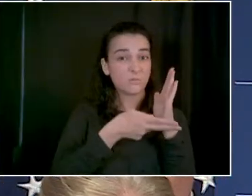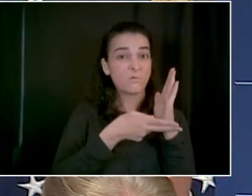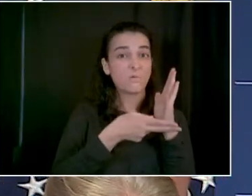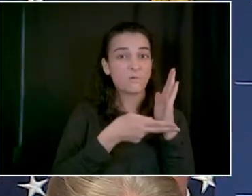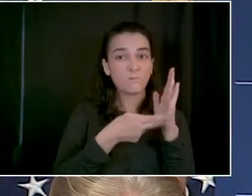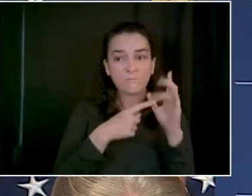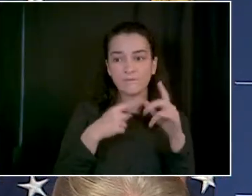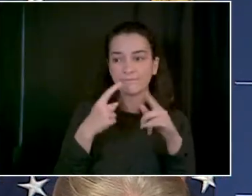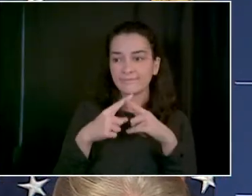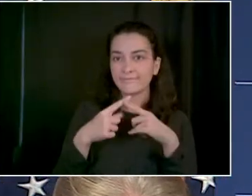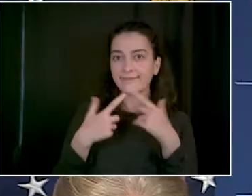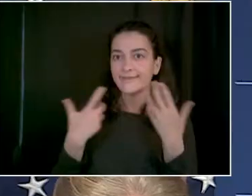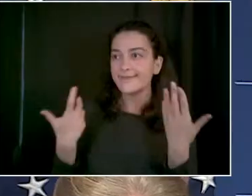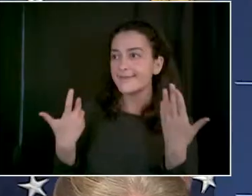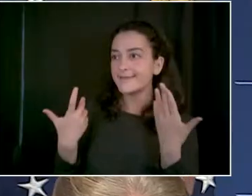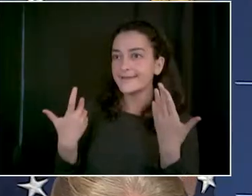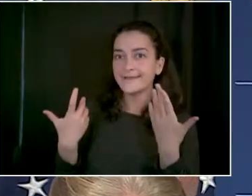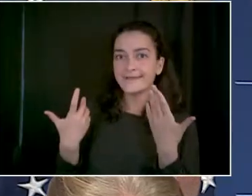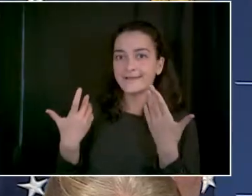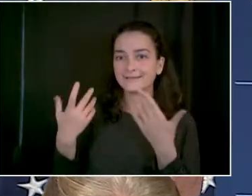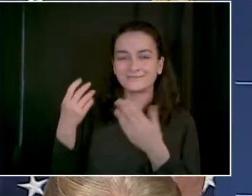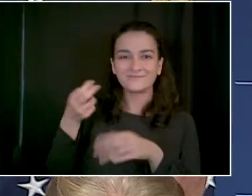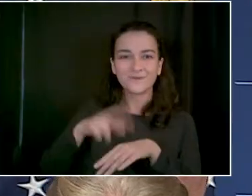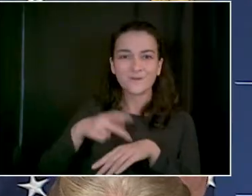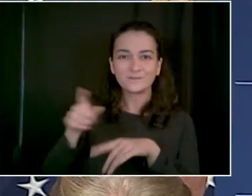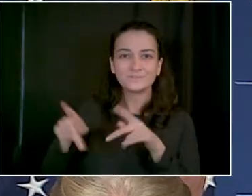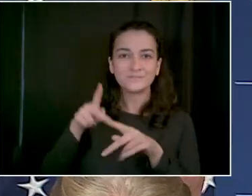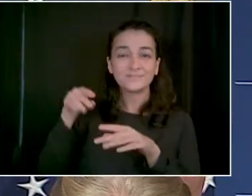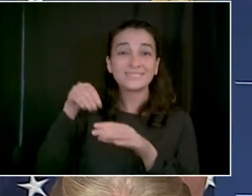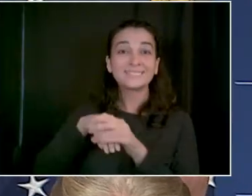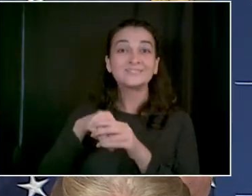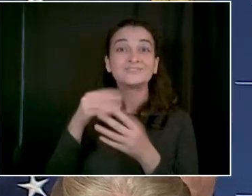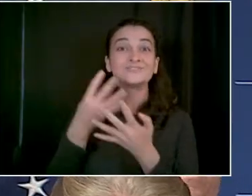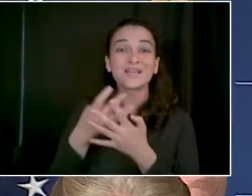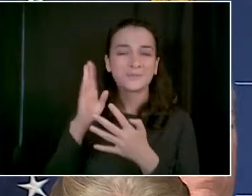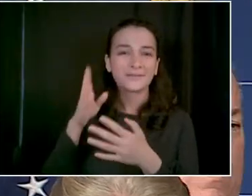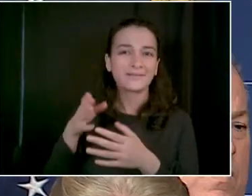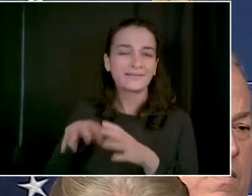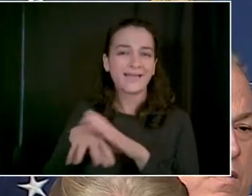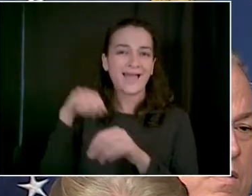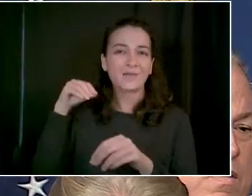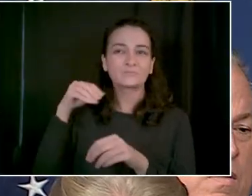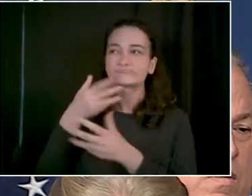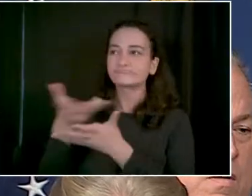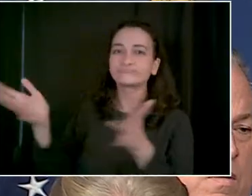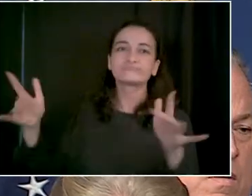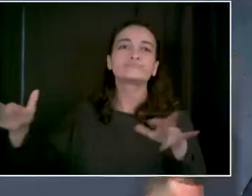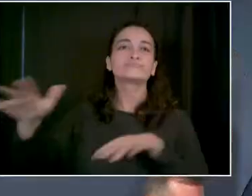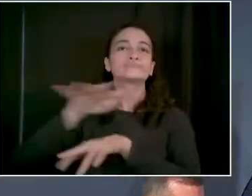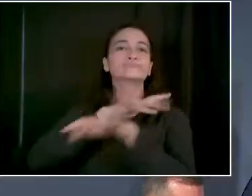body of people that are carrying out repeated crimes. Do one of you want to go into the profile of how many